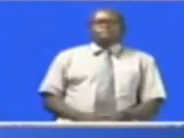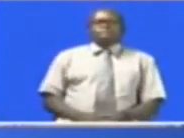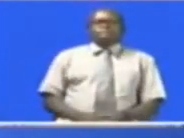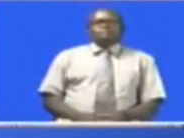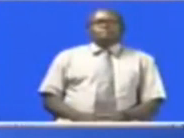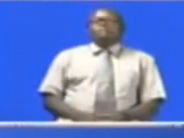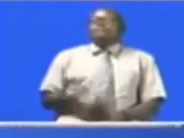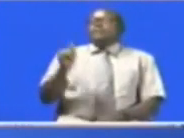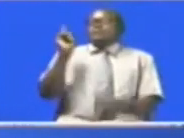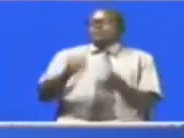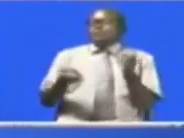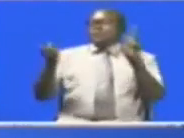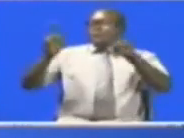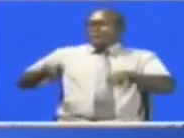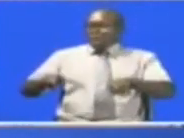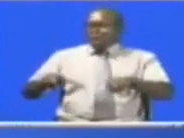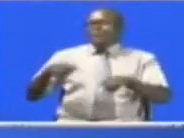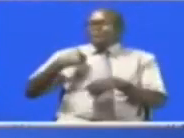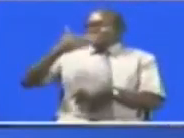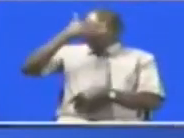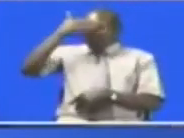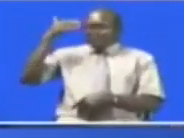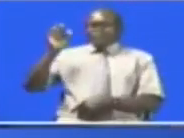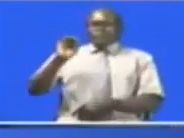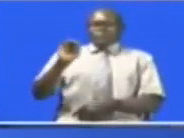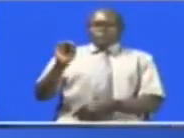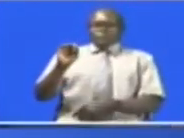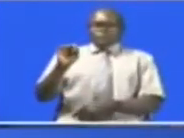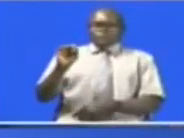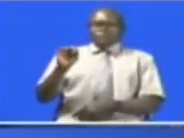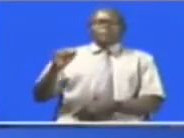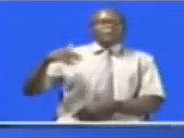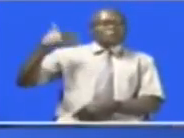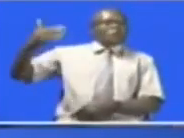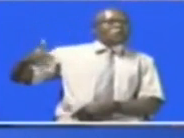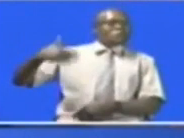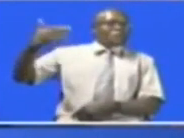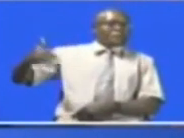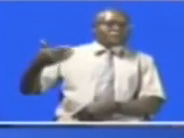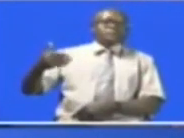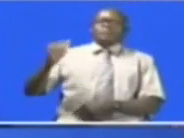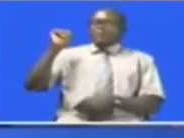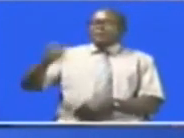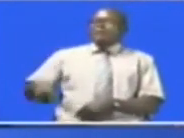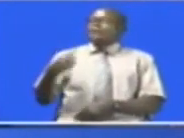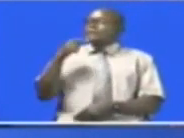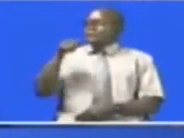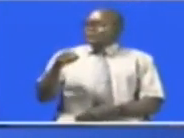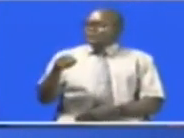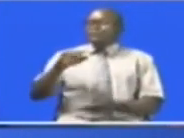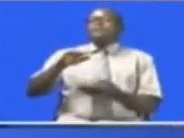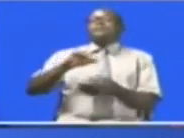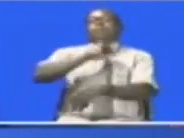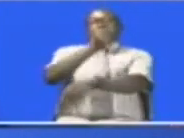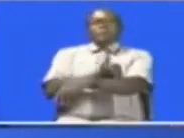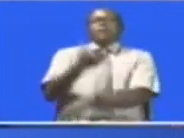Unfortunately, that is what happened, and I will not forget. And always, and I can say this